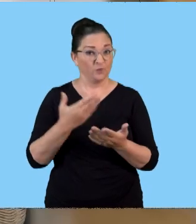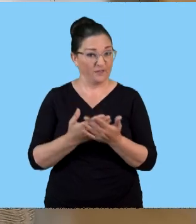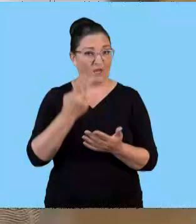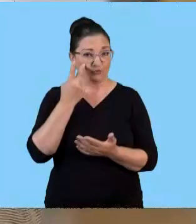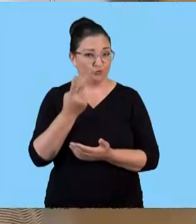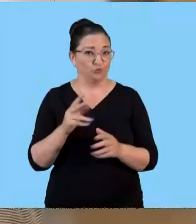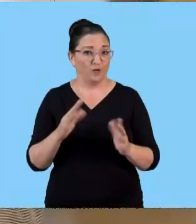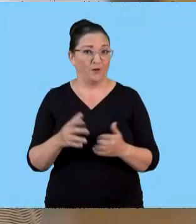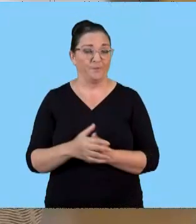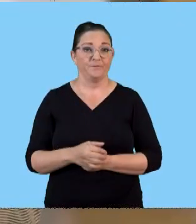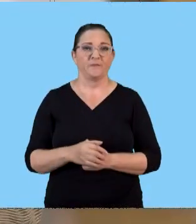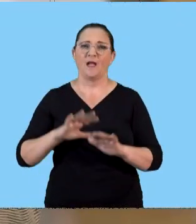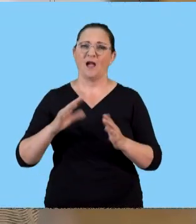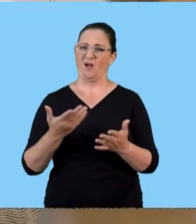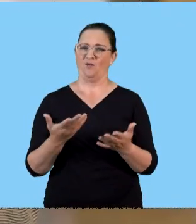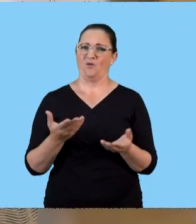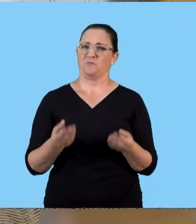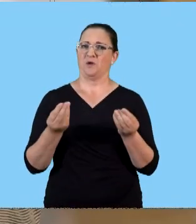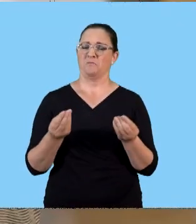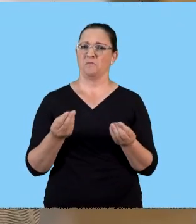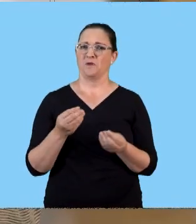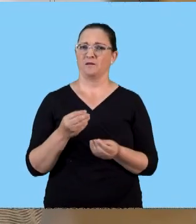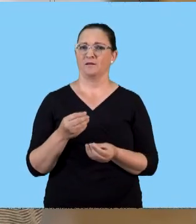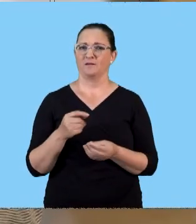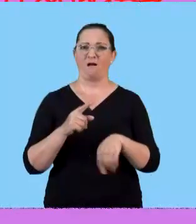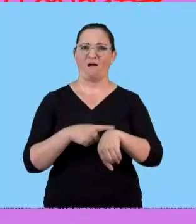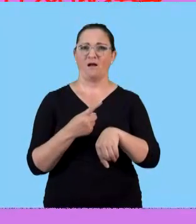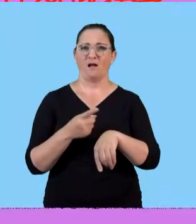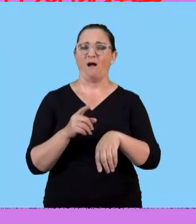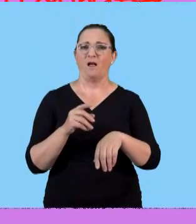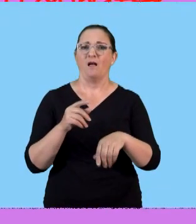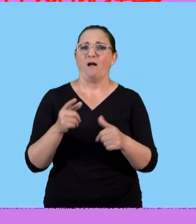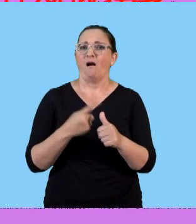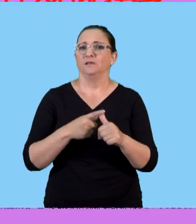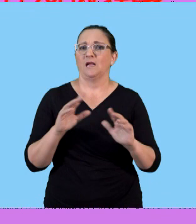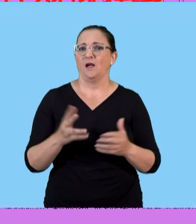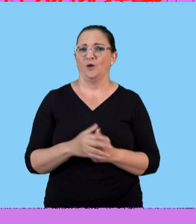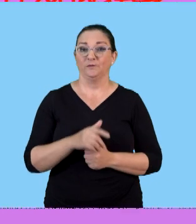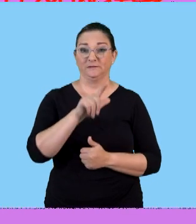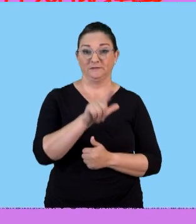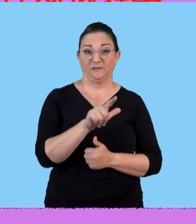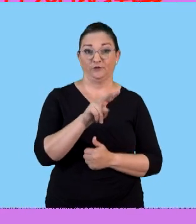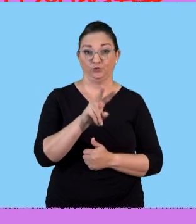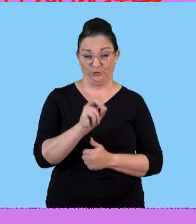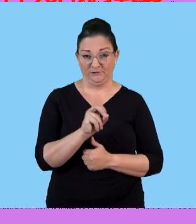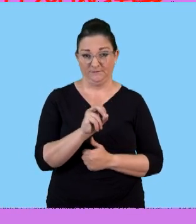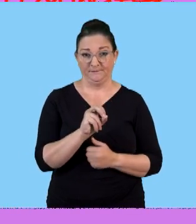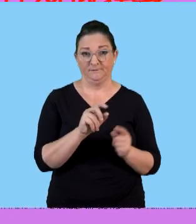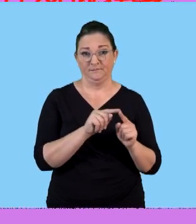it. Let's quickly see how I've arrived at that answer. Remember, if we look at it carefully, from